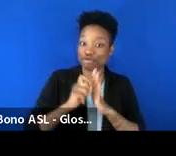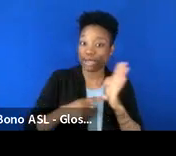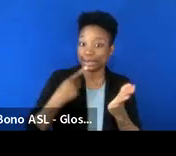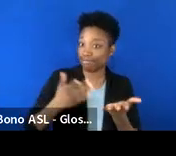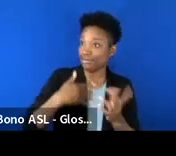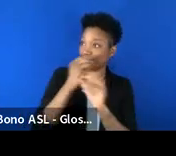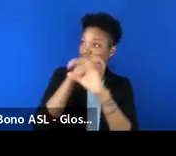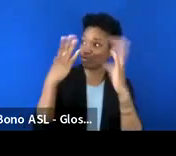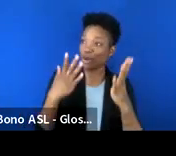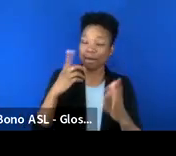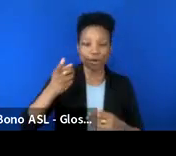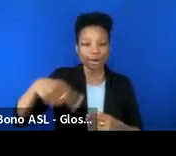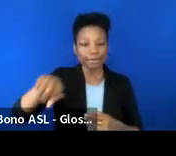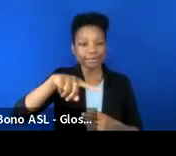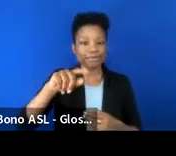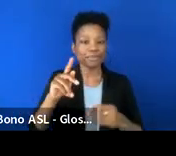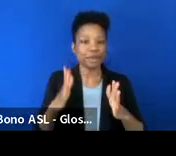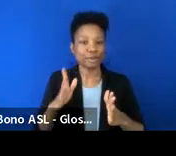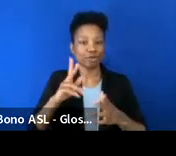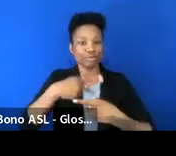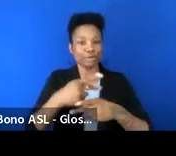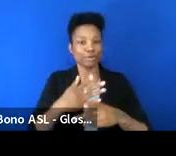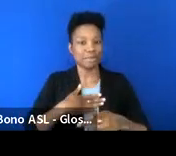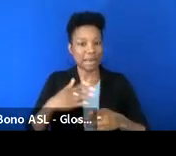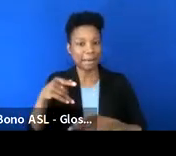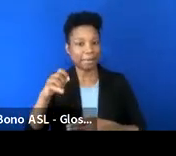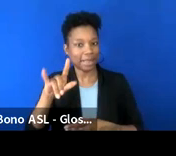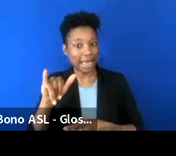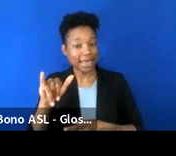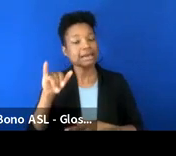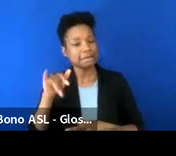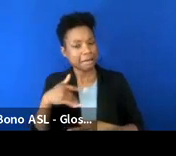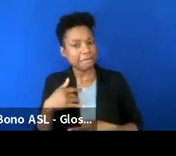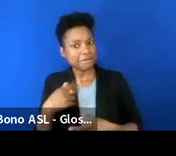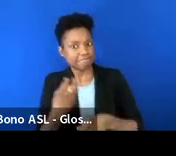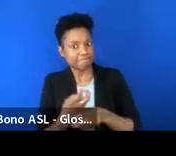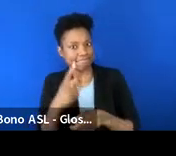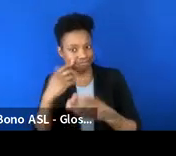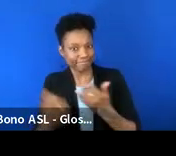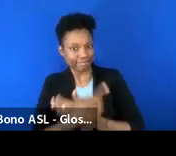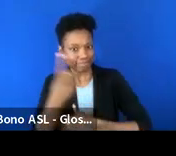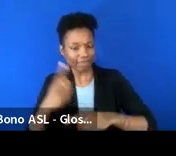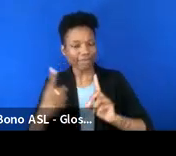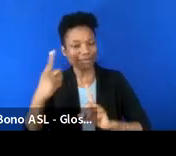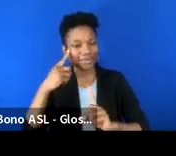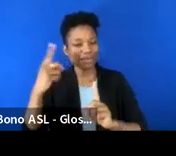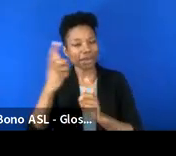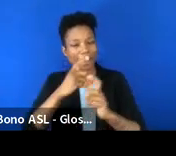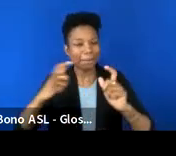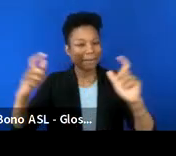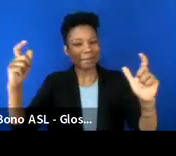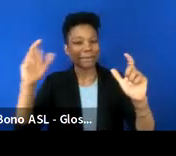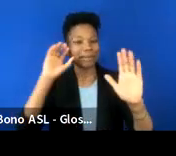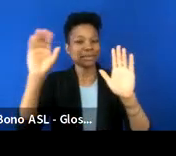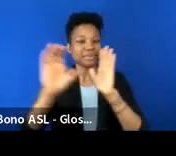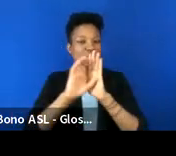incredibly hard right now in the state of theater. But thinking big picture, we're dreaming right now. What is the impact we